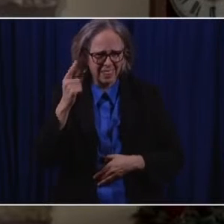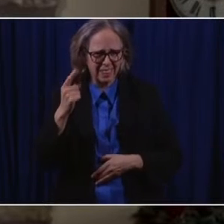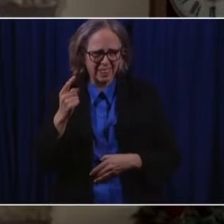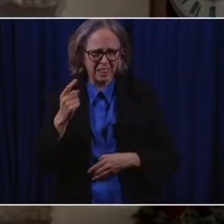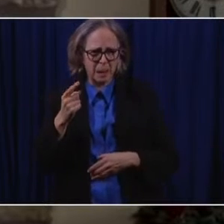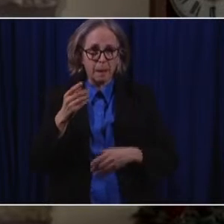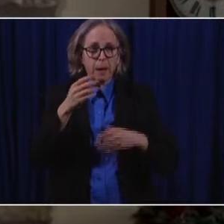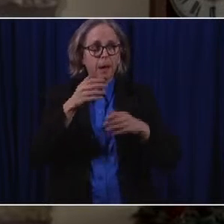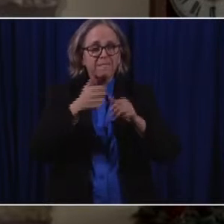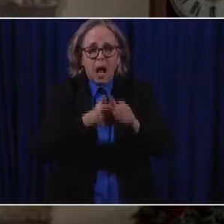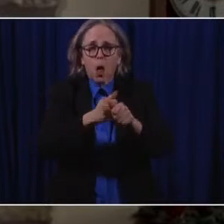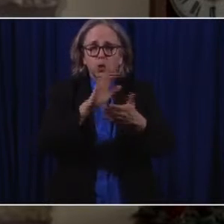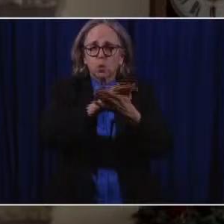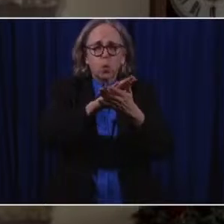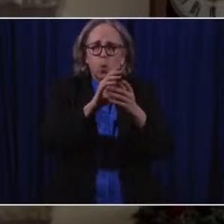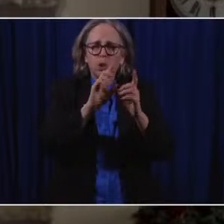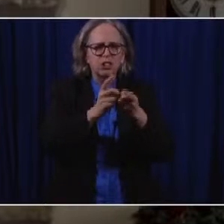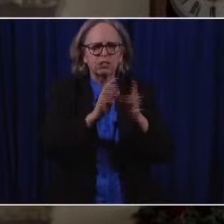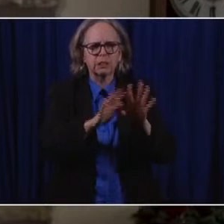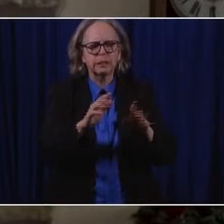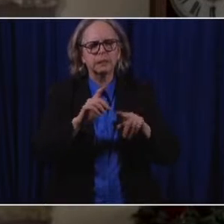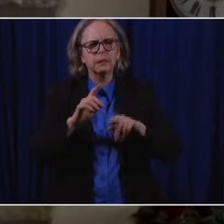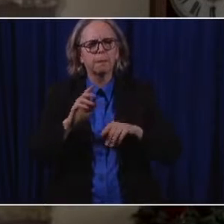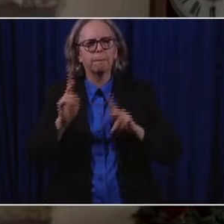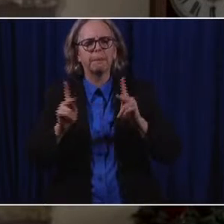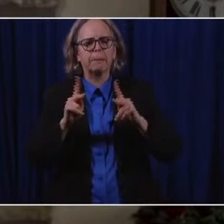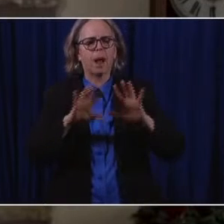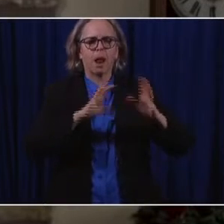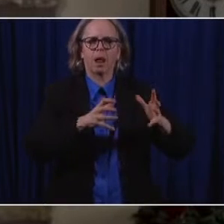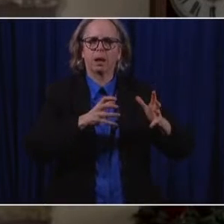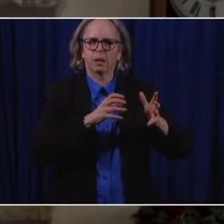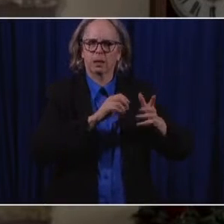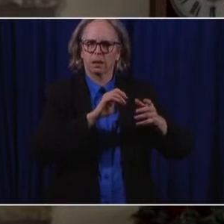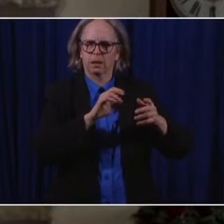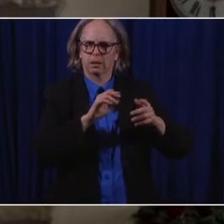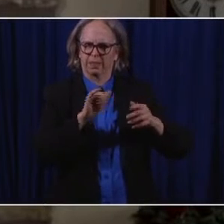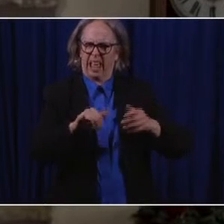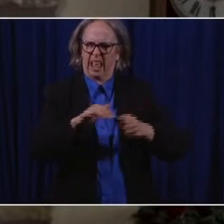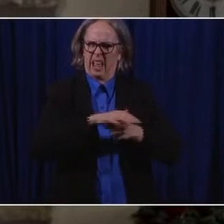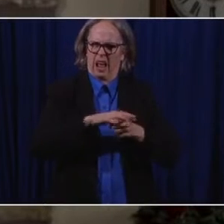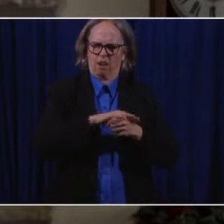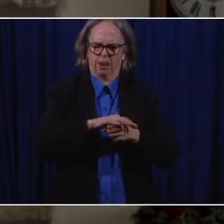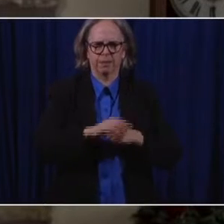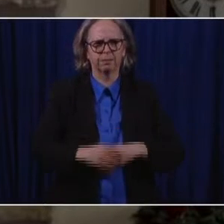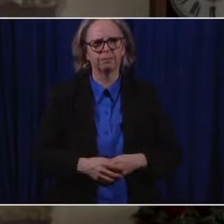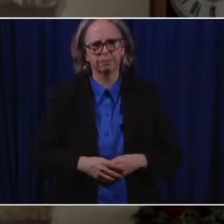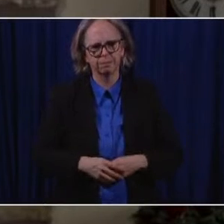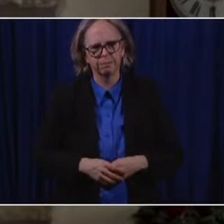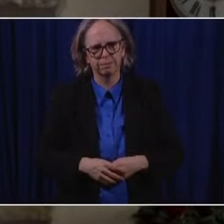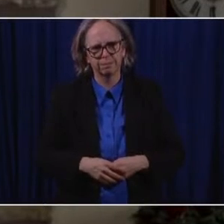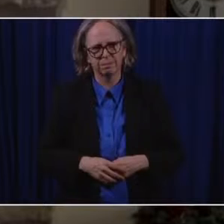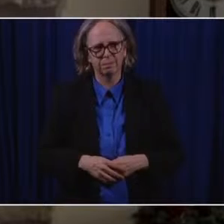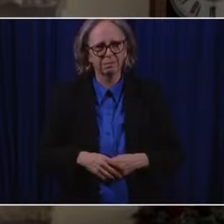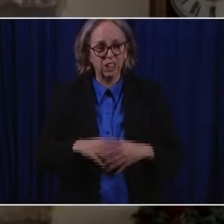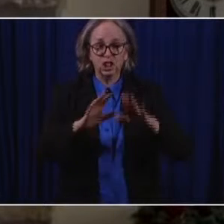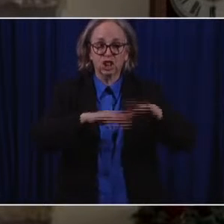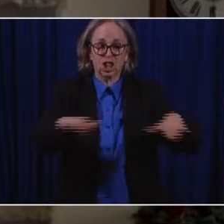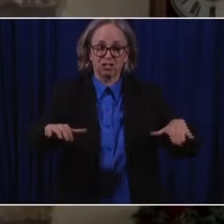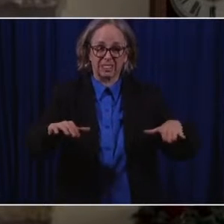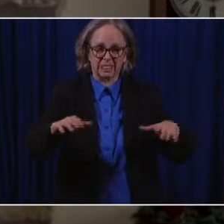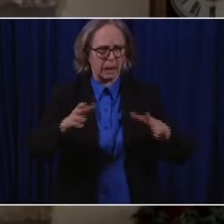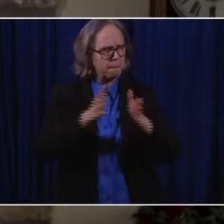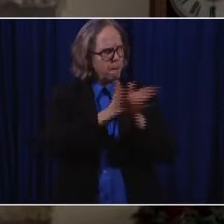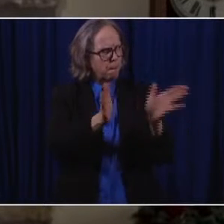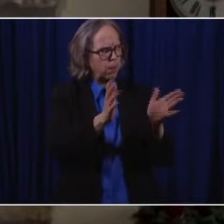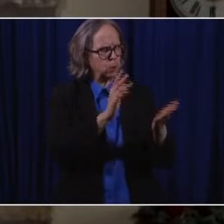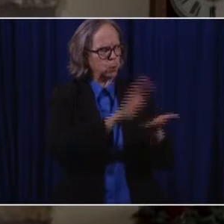by population. Of the children in public school in the state of Ohio today, this is a